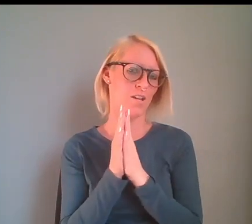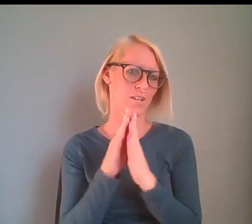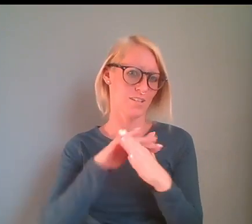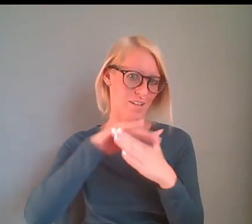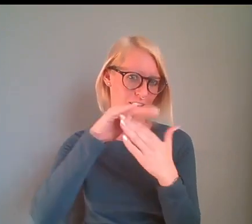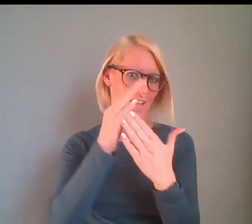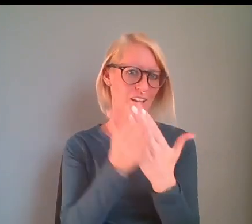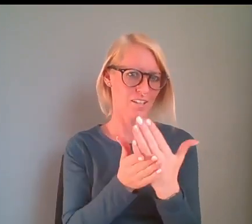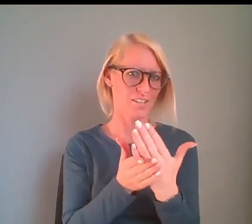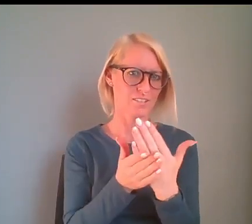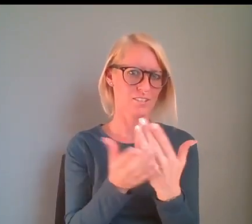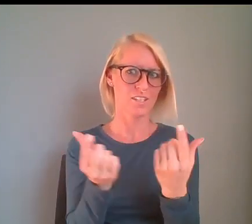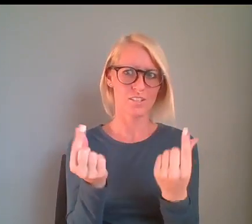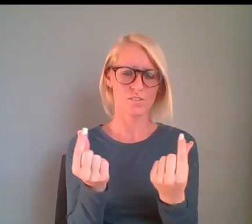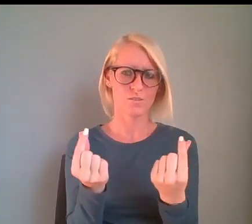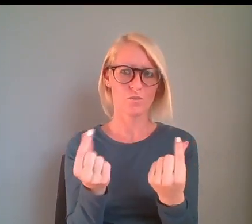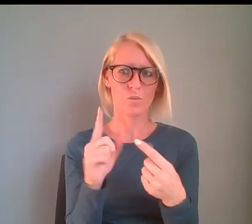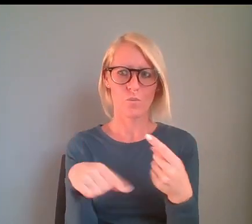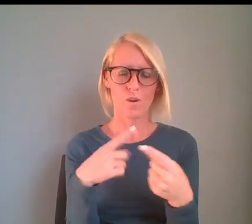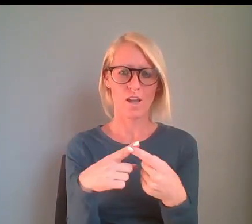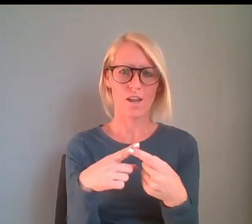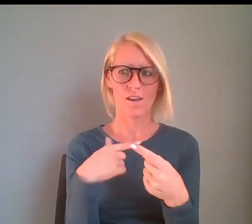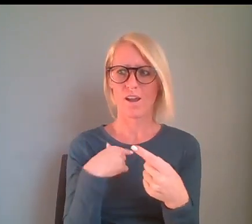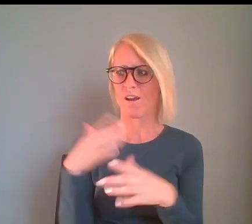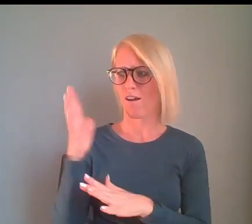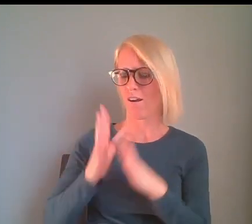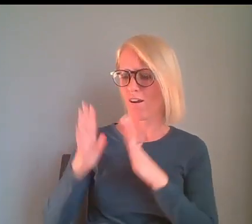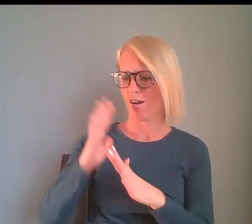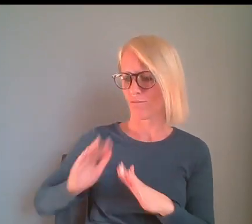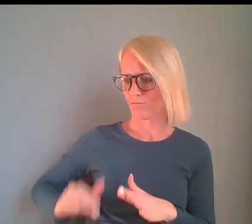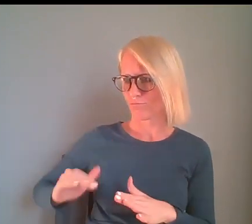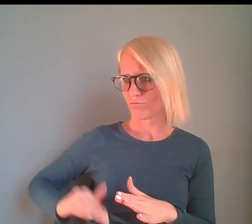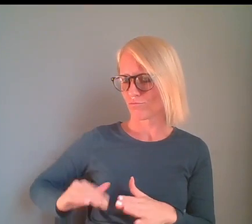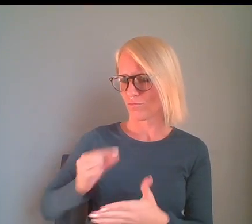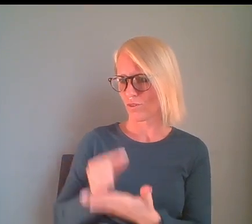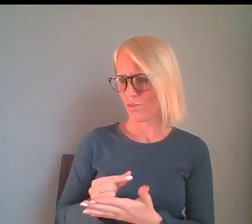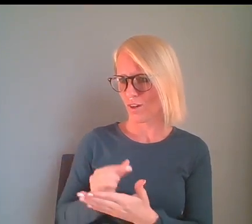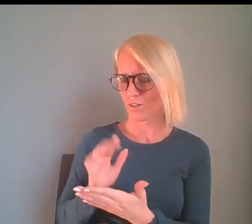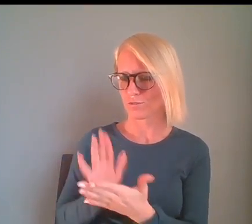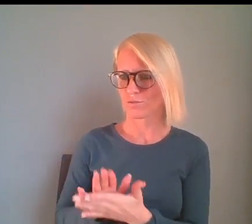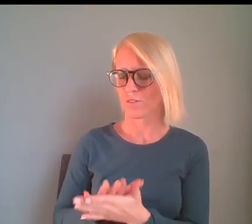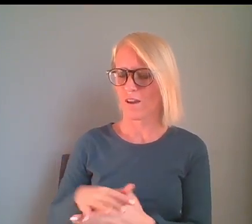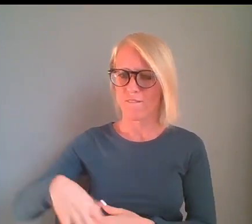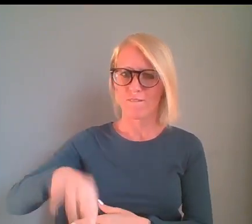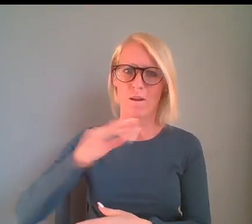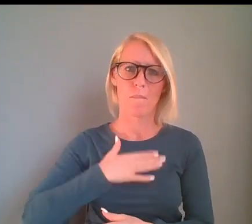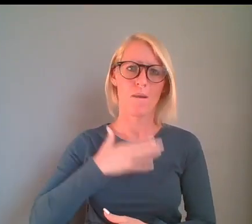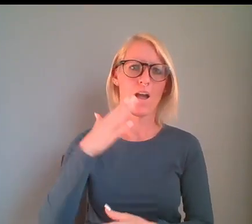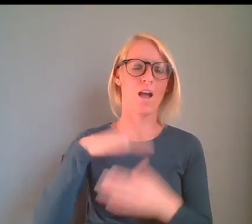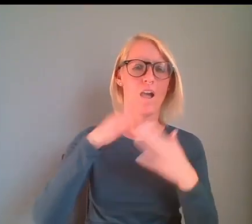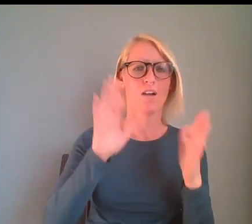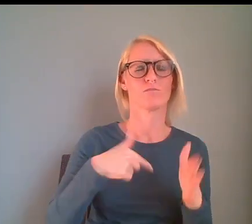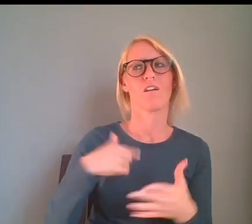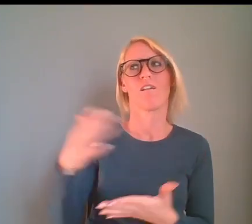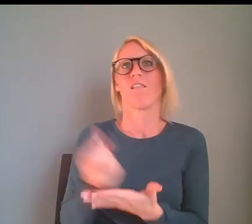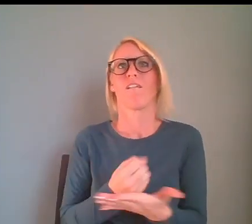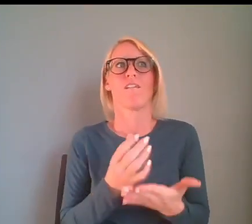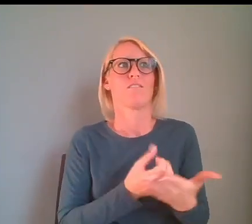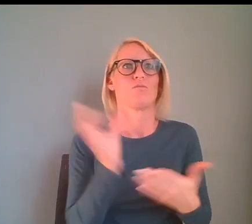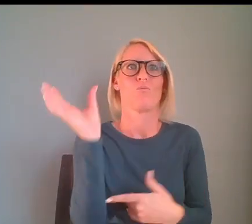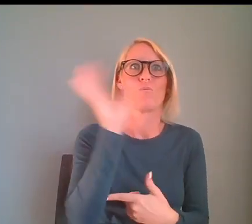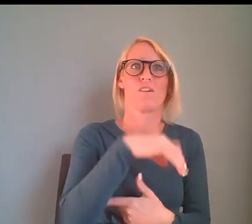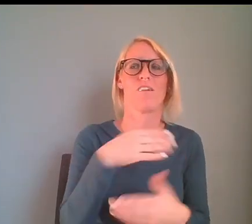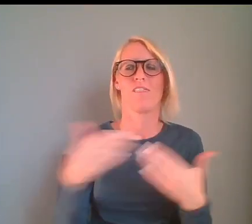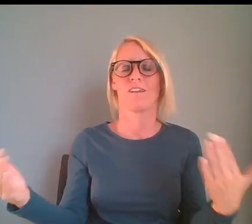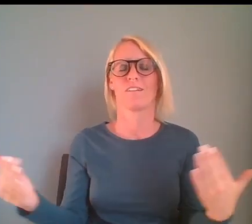hands when I was in grade school and found those somewhere in my house. I'm kind of a collector of odd things. And so anyways,